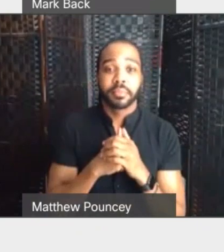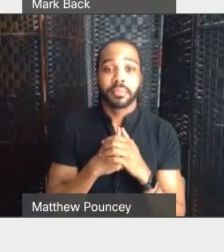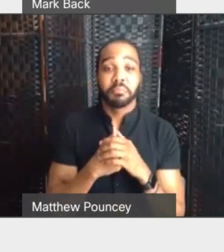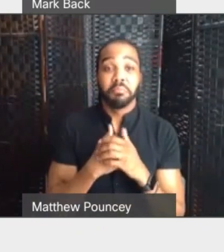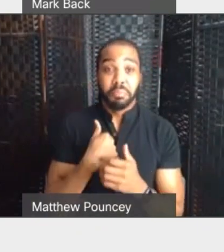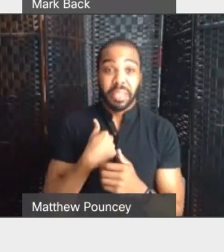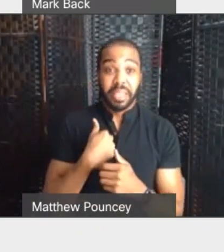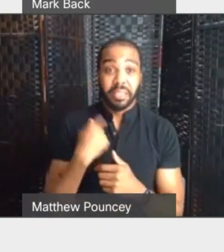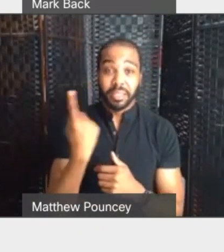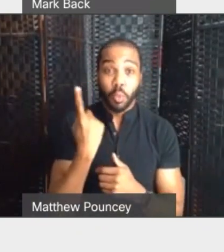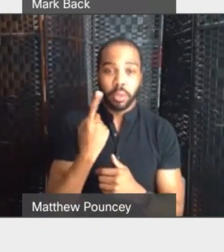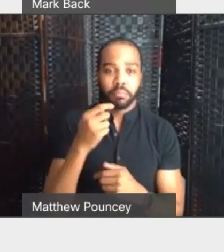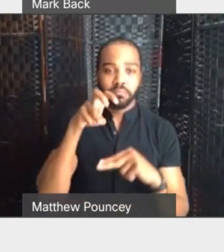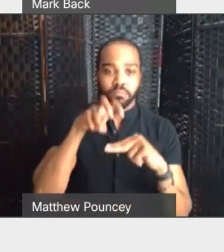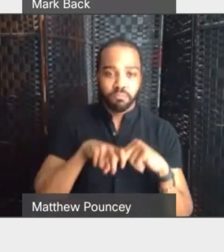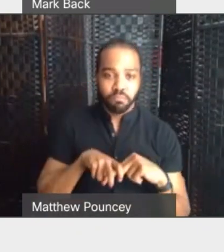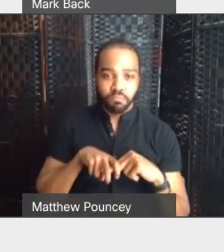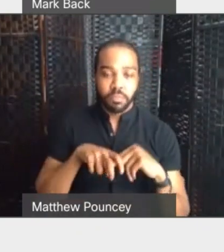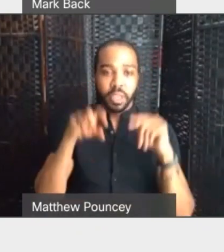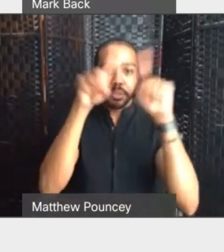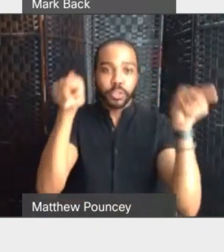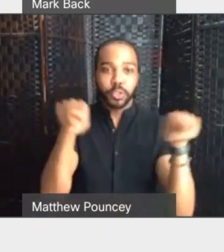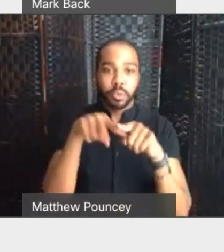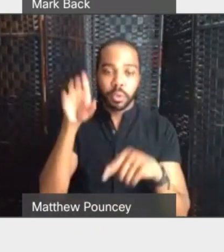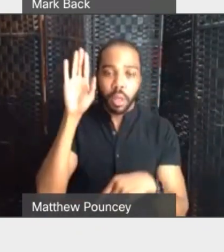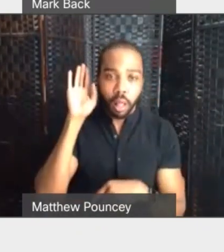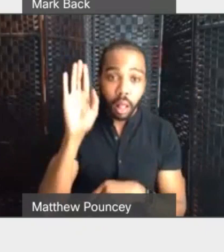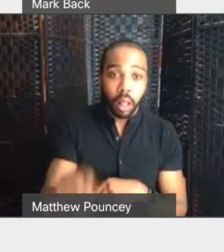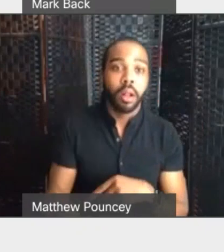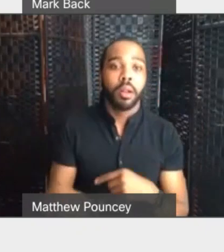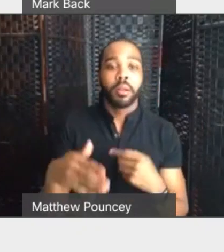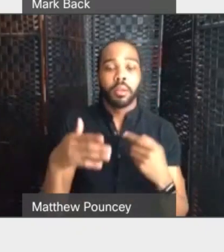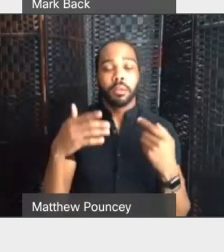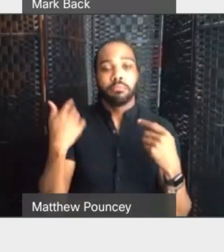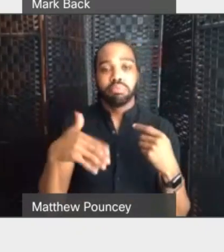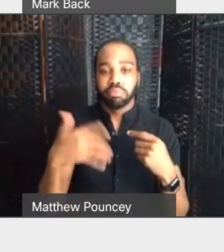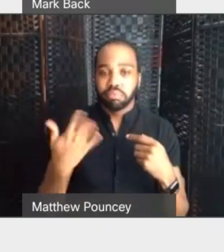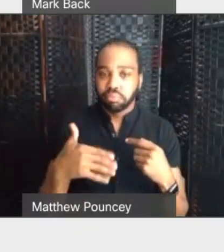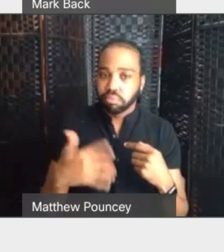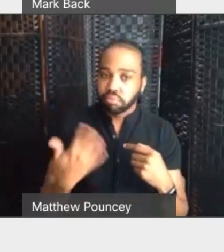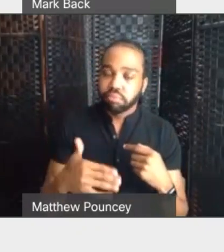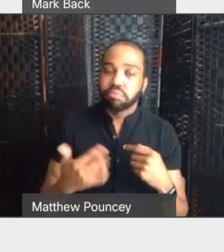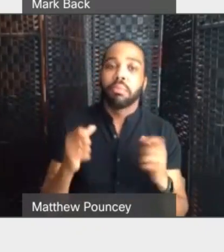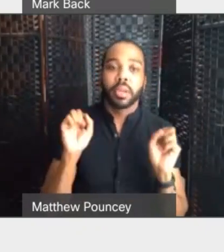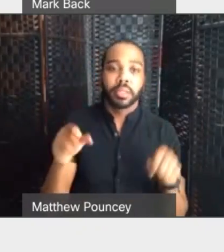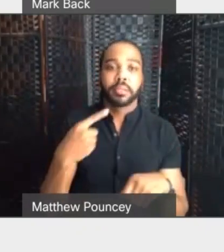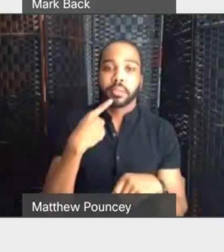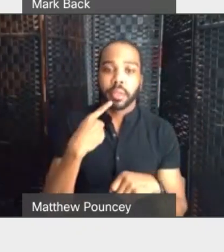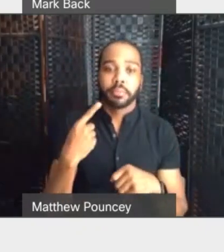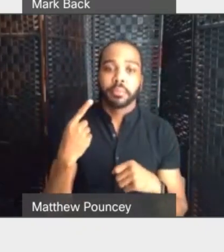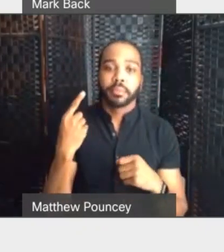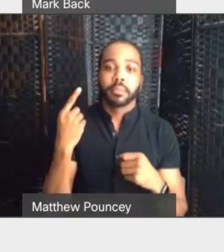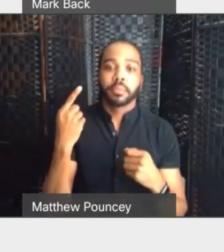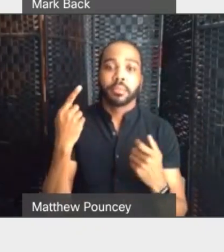sits in front of a computer participating in meetings for a number of hours each day, I can say that